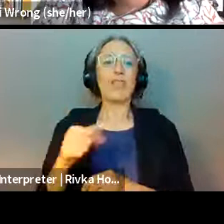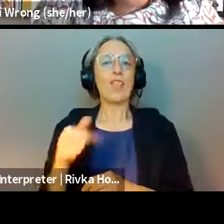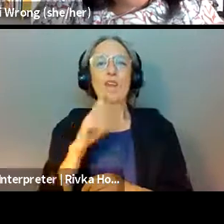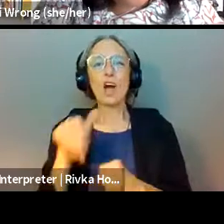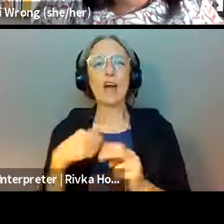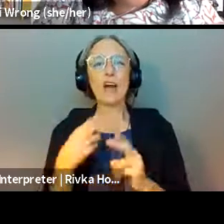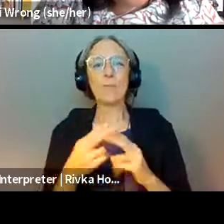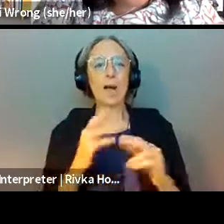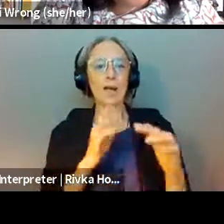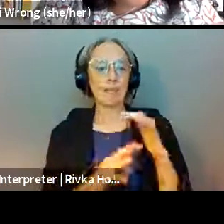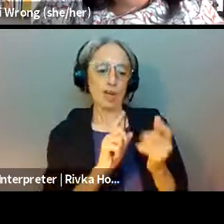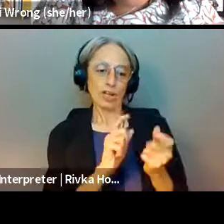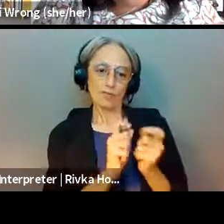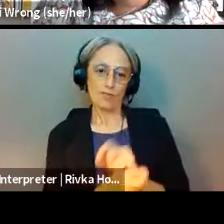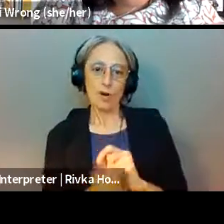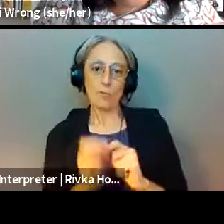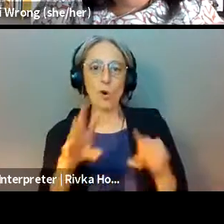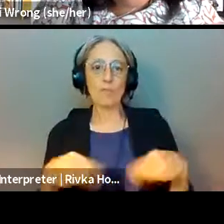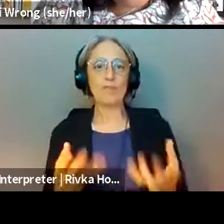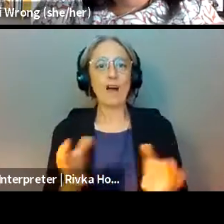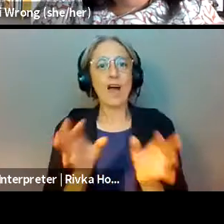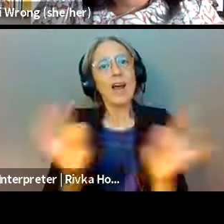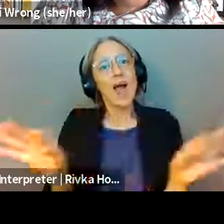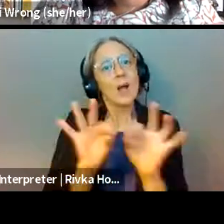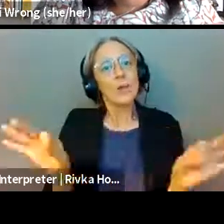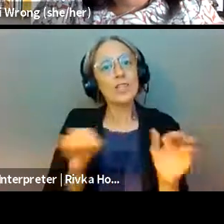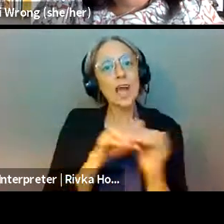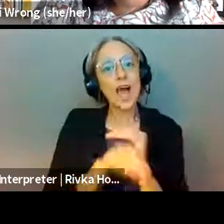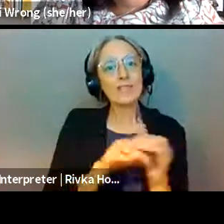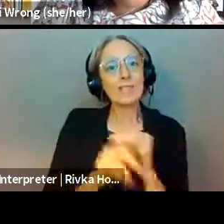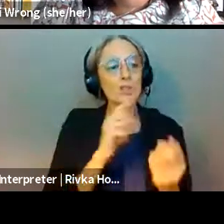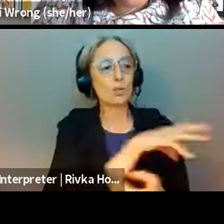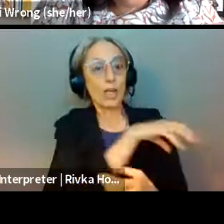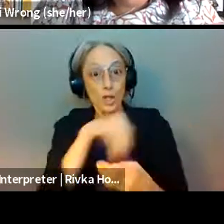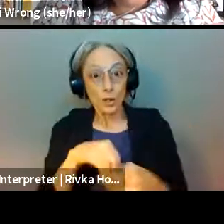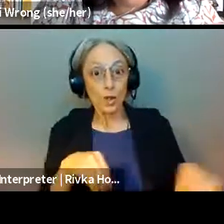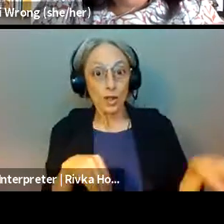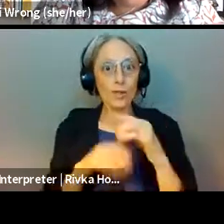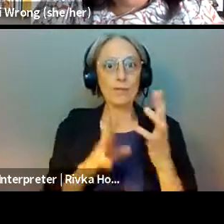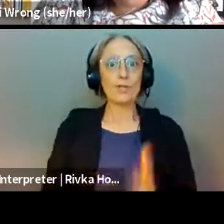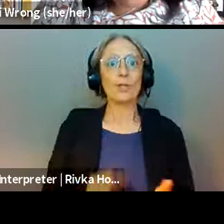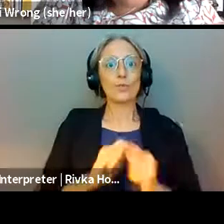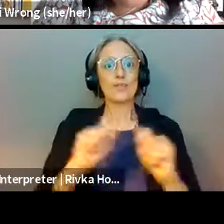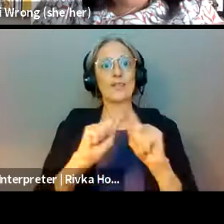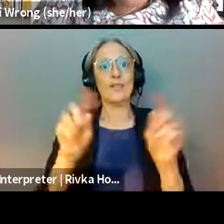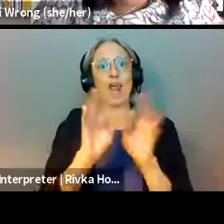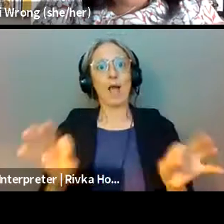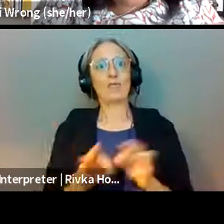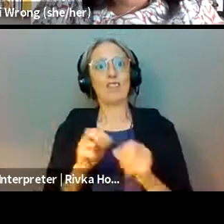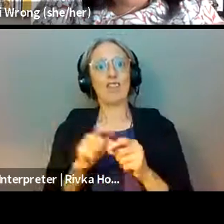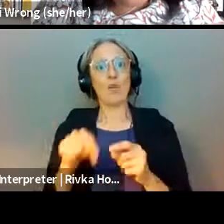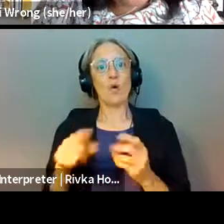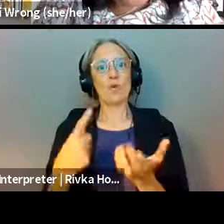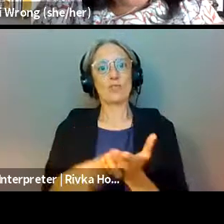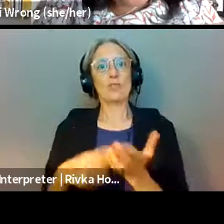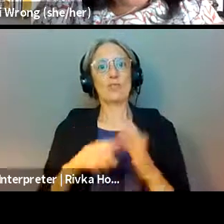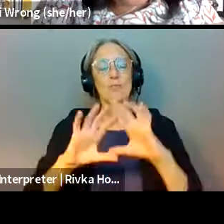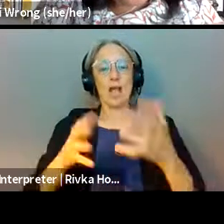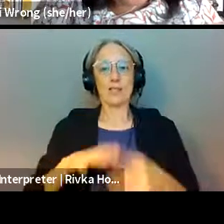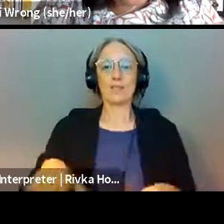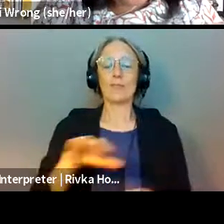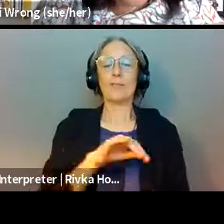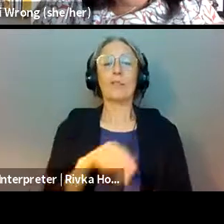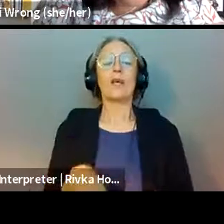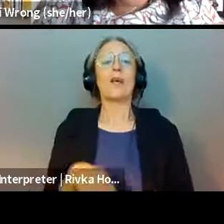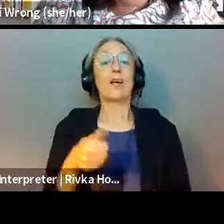provide language access to include immigrants in these spaces. When Reverend Jesse Jackson, who has Parkinson's disease,